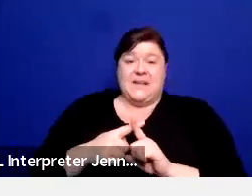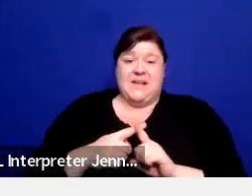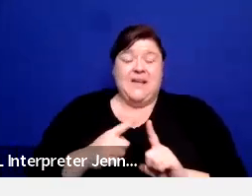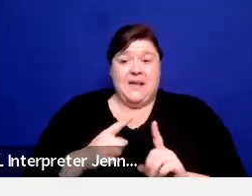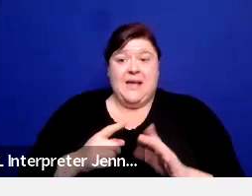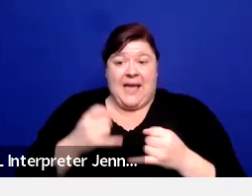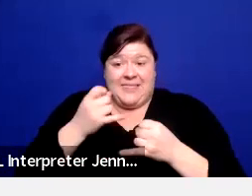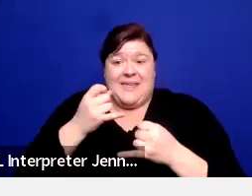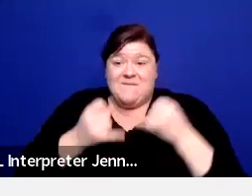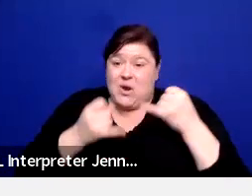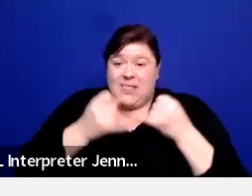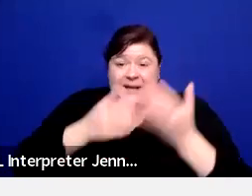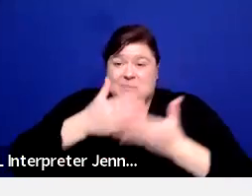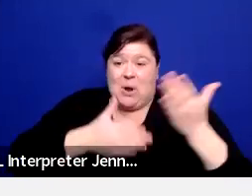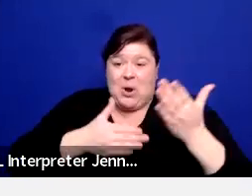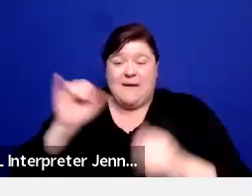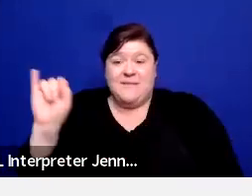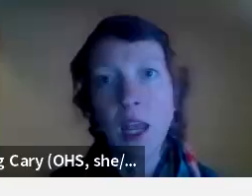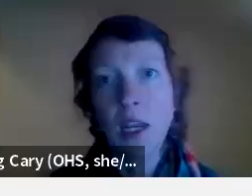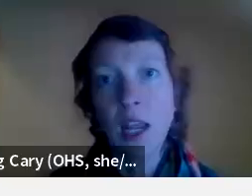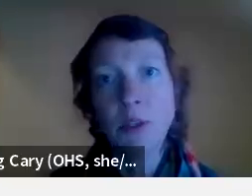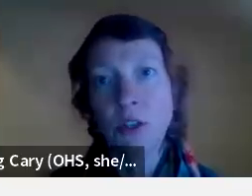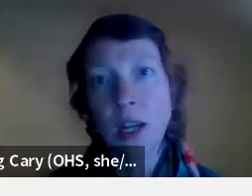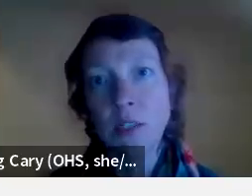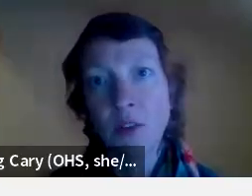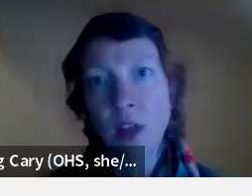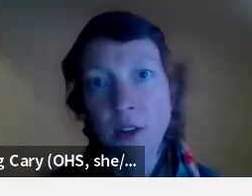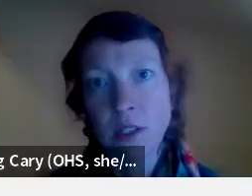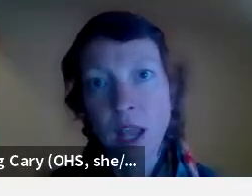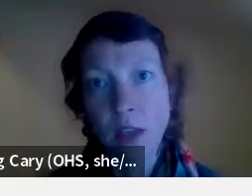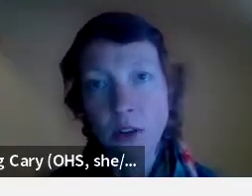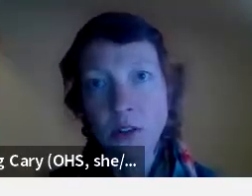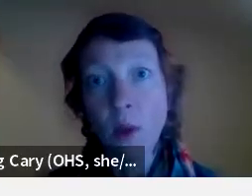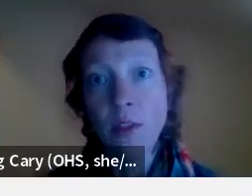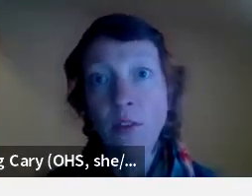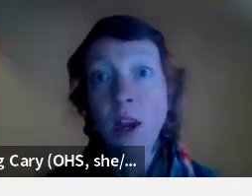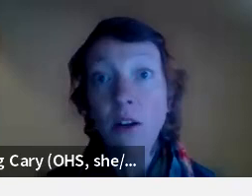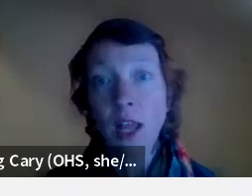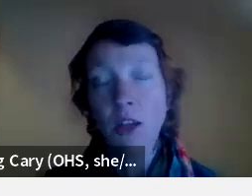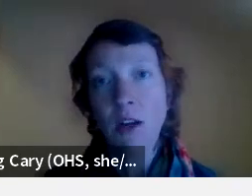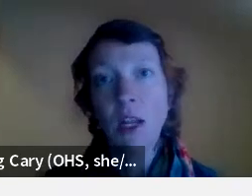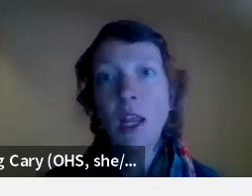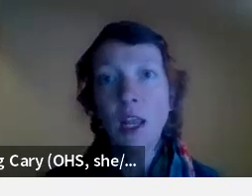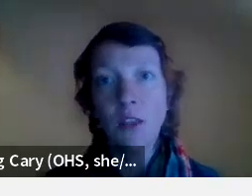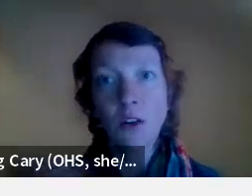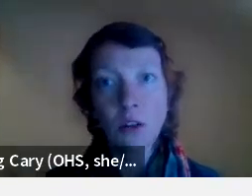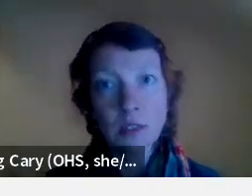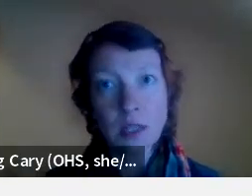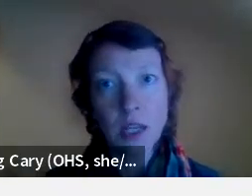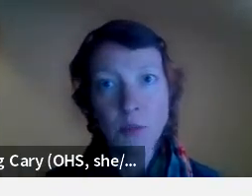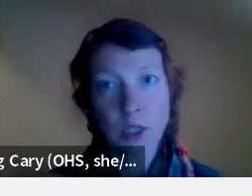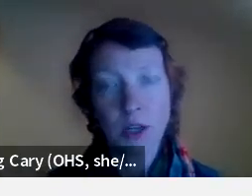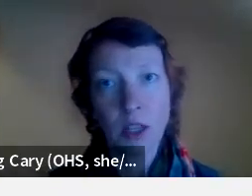your infection, even if you're no longer infectious and able to transmit virus to others. So while they're very accurate in the